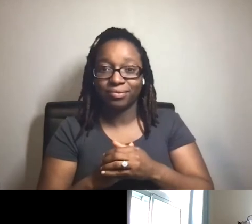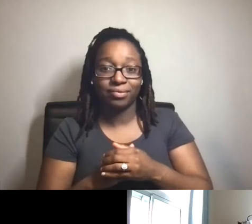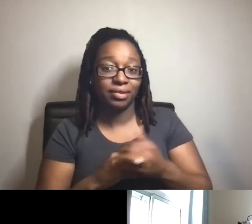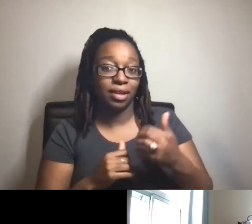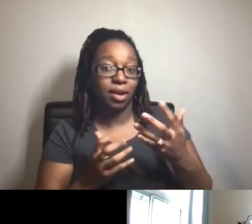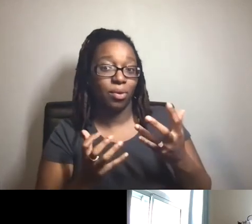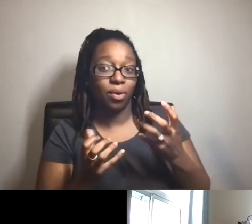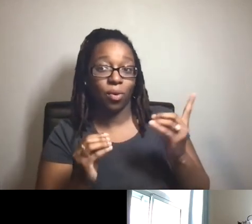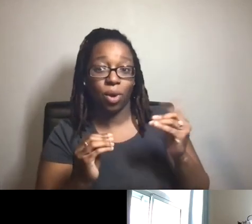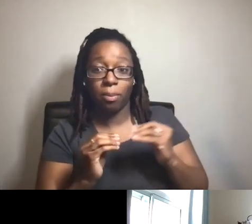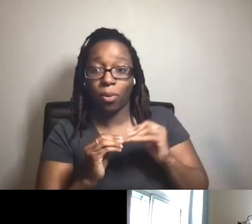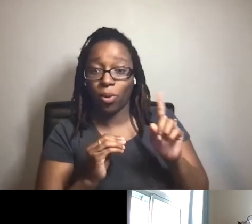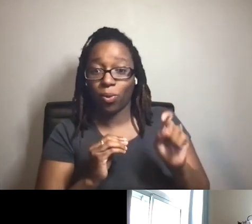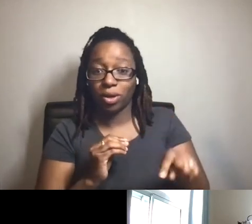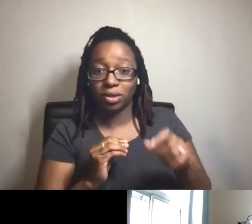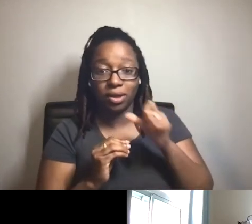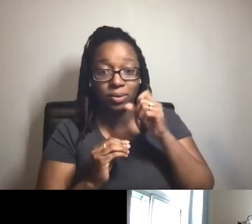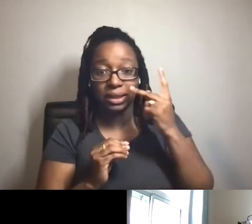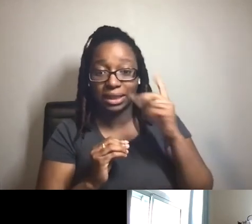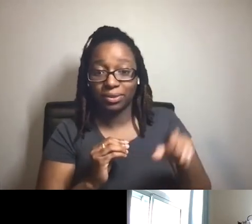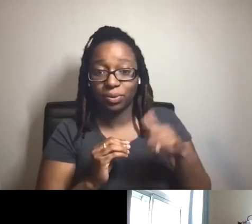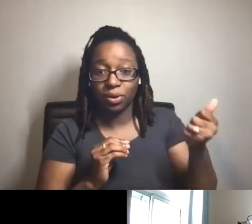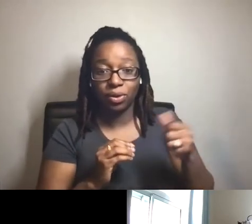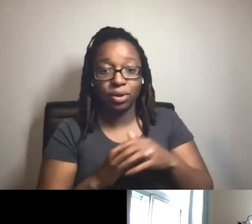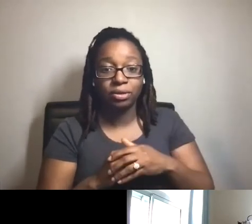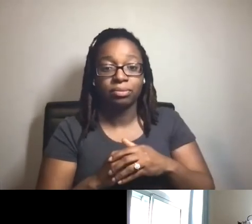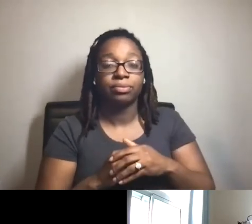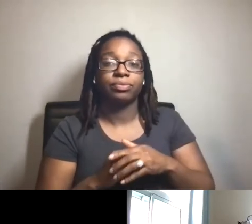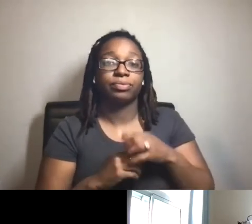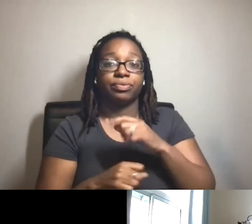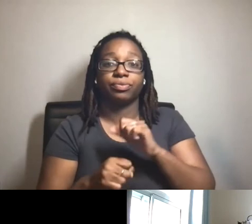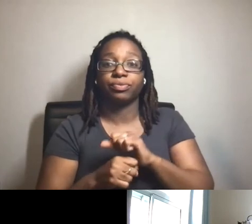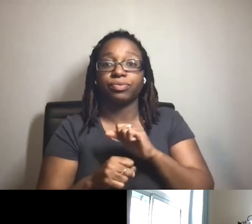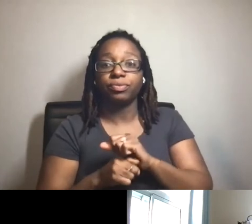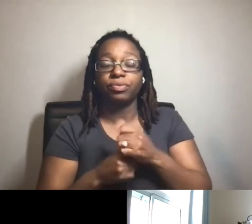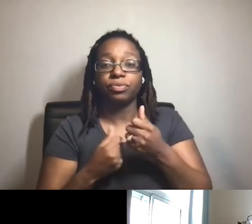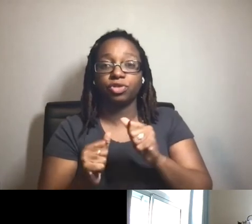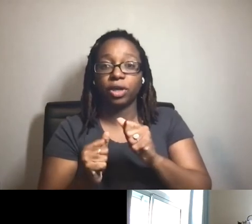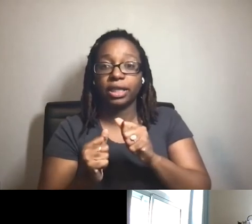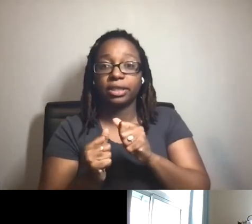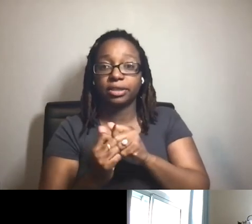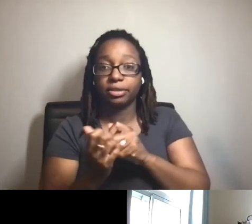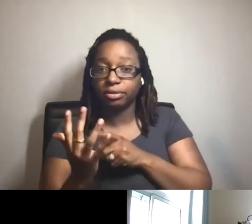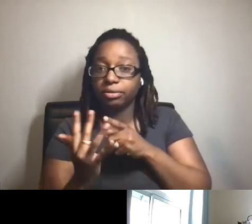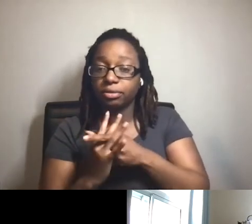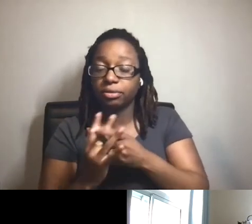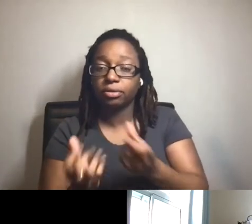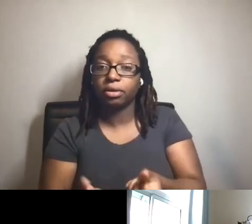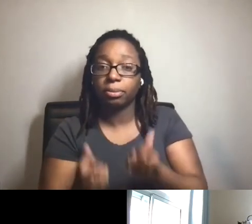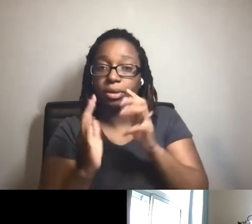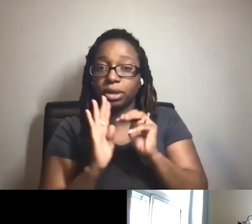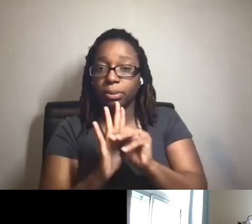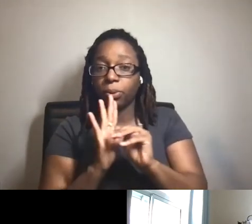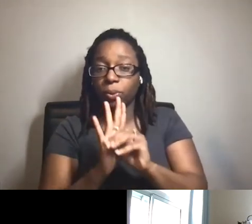see no other questions on the chat. So this work is targeting being a multimodal presentation.